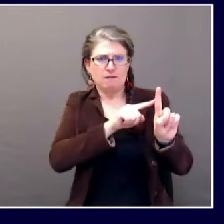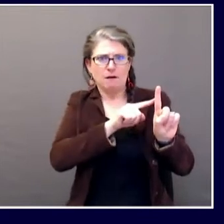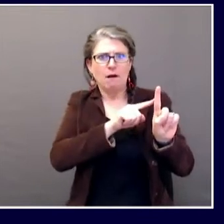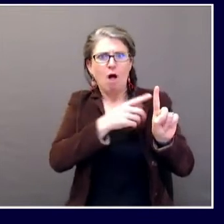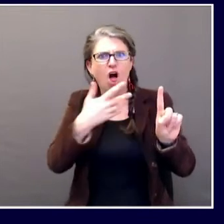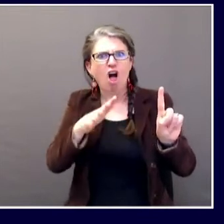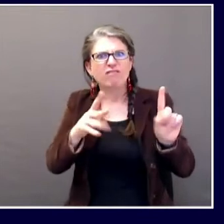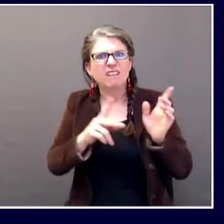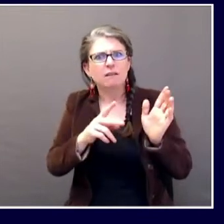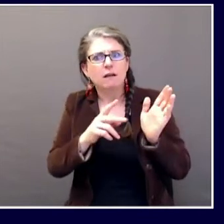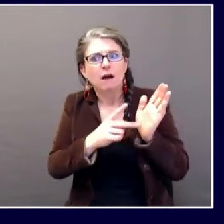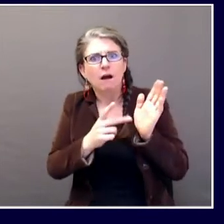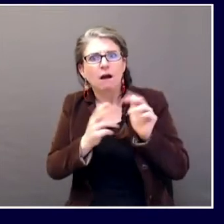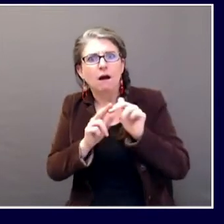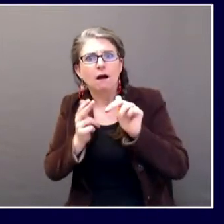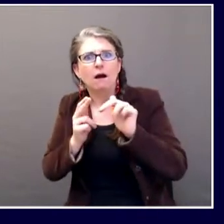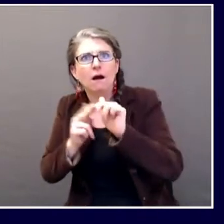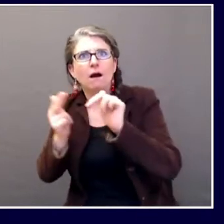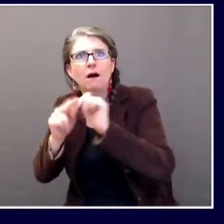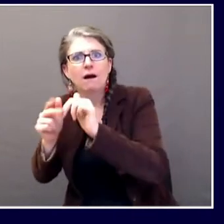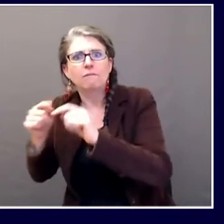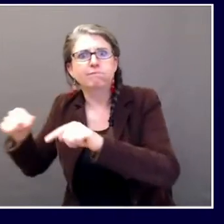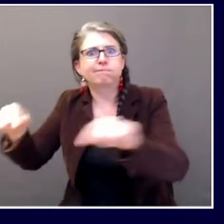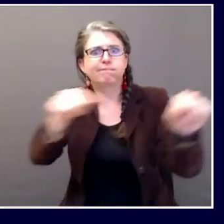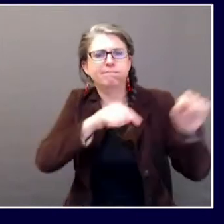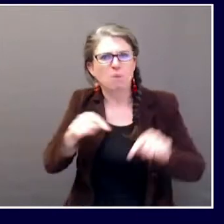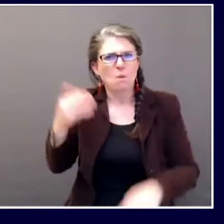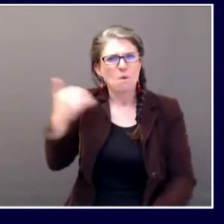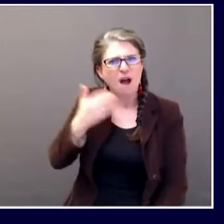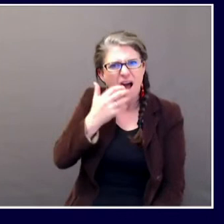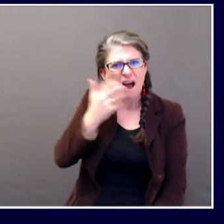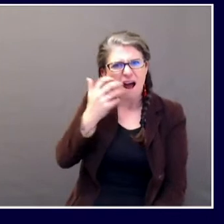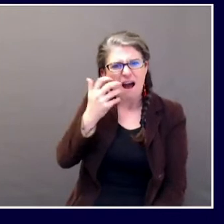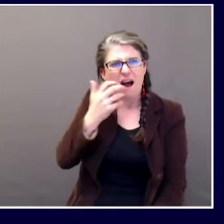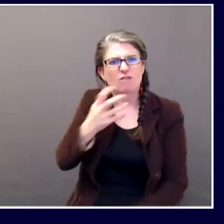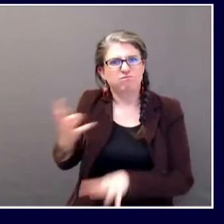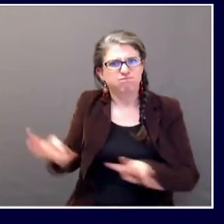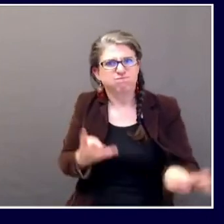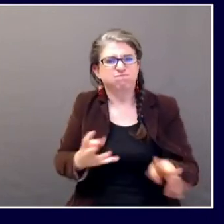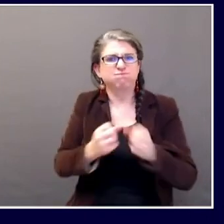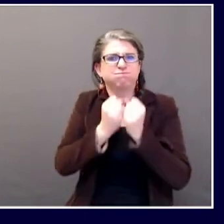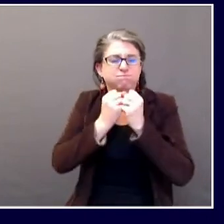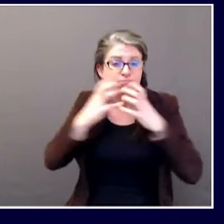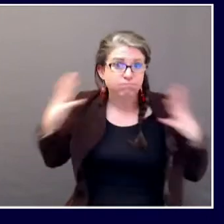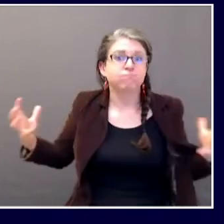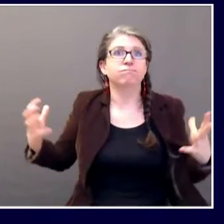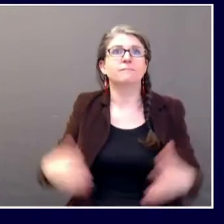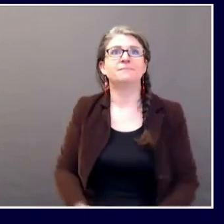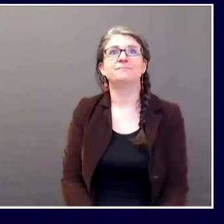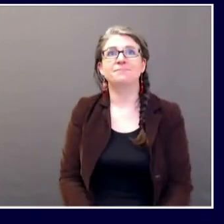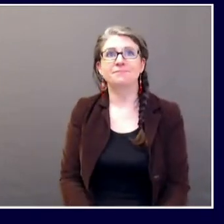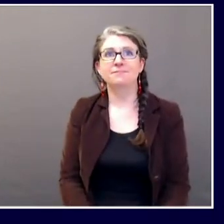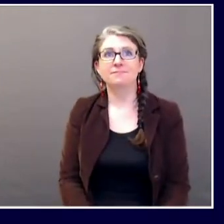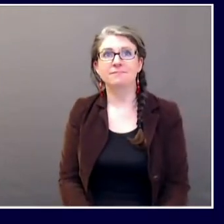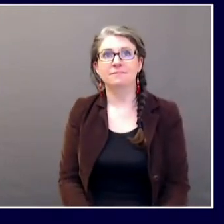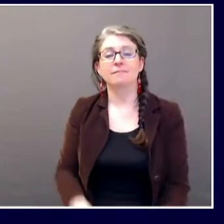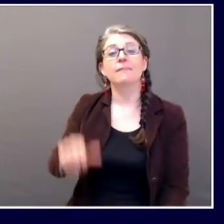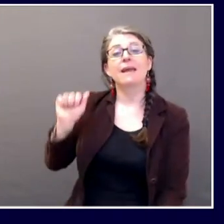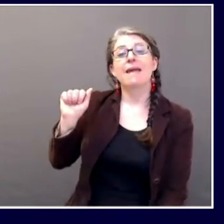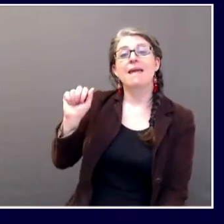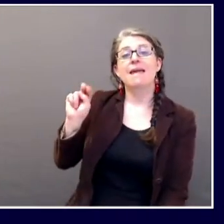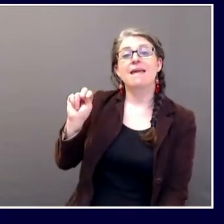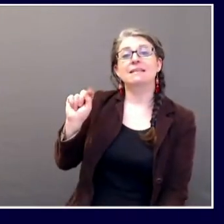Turning next to antigen testing metrics. Right now, our antigen testing positivity rate on a